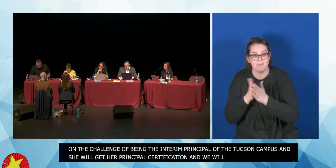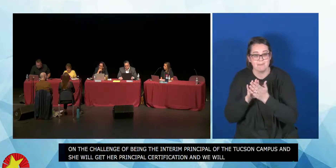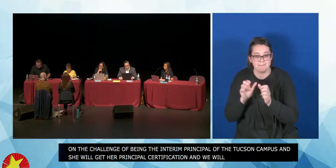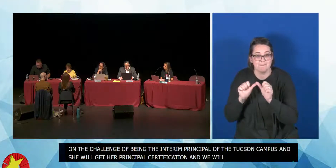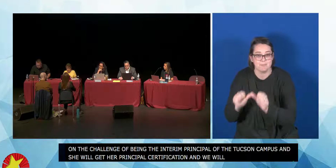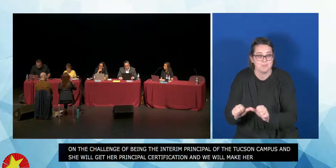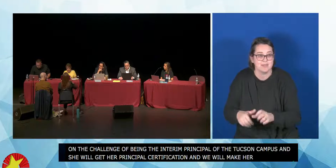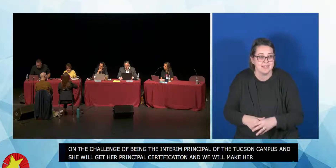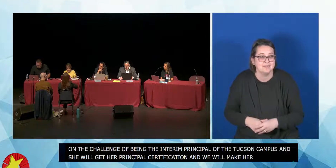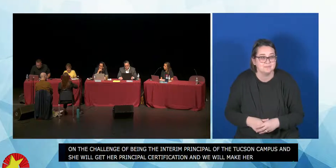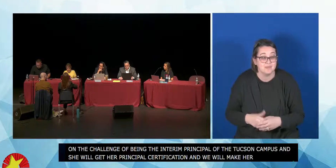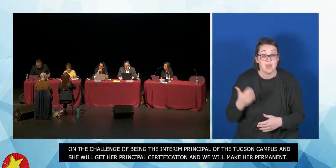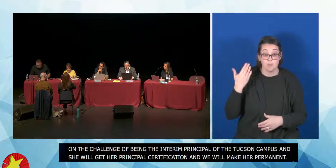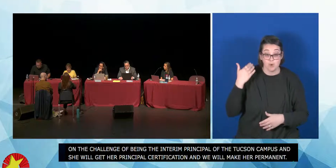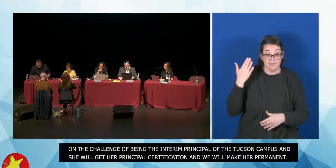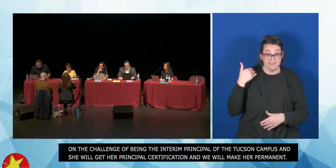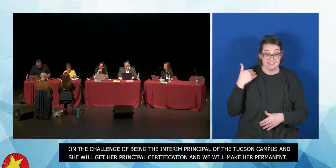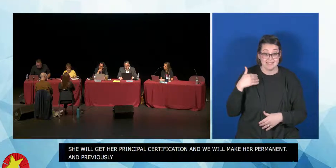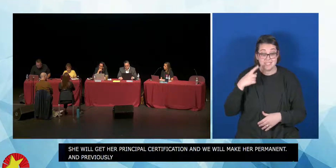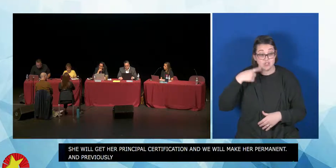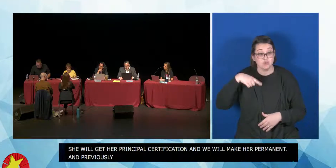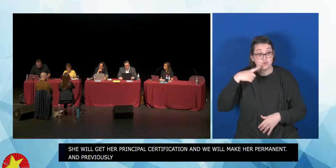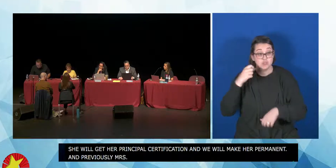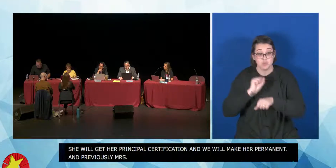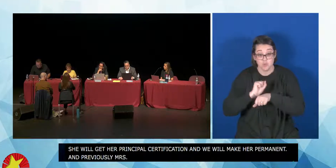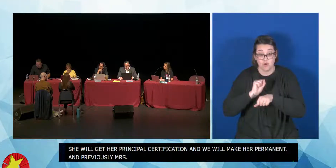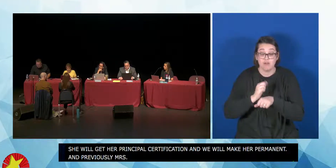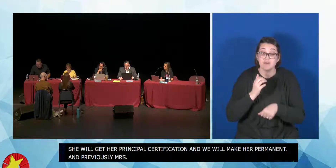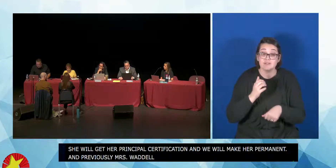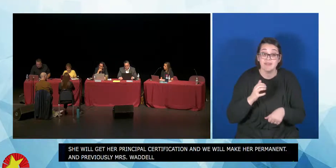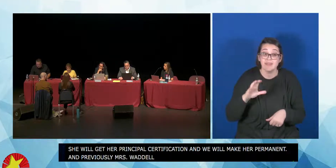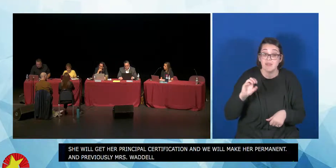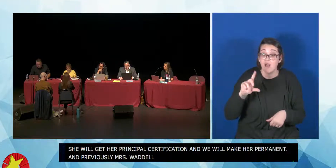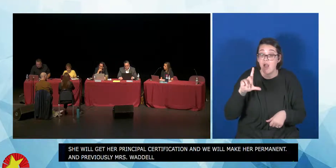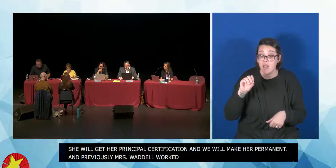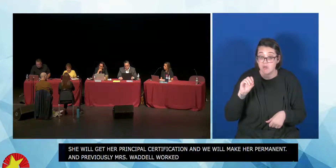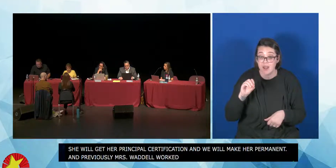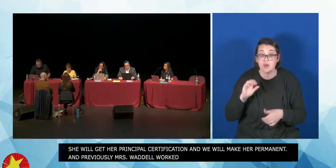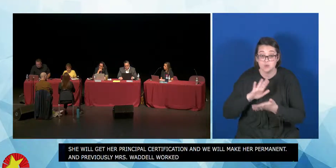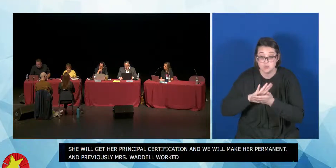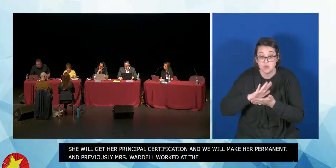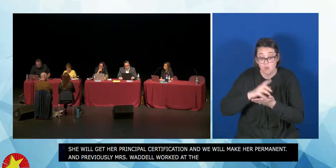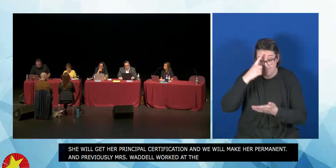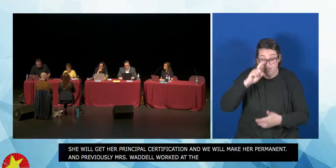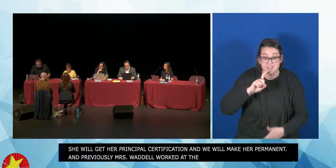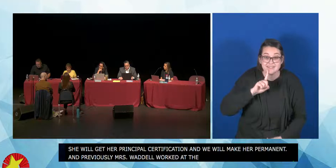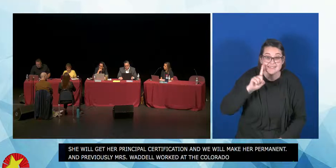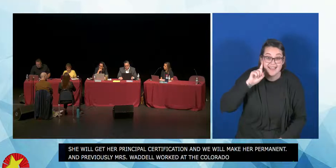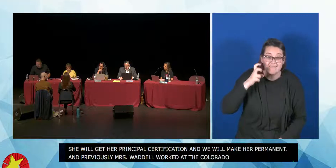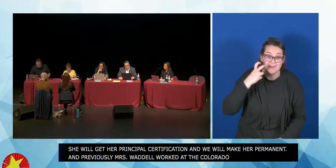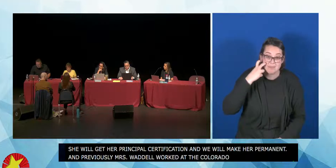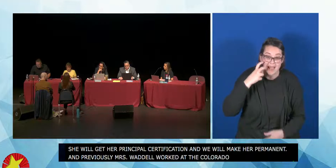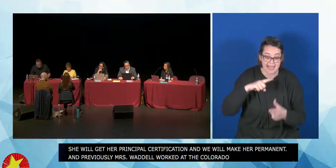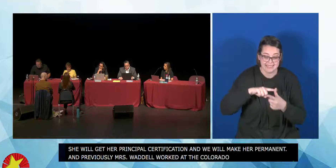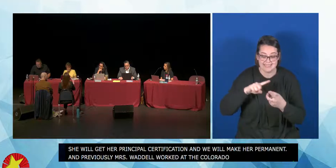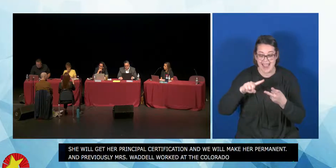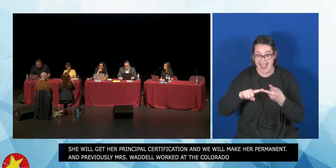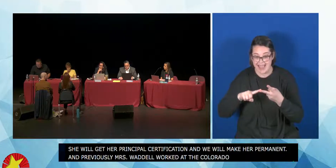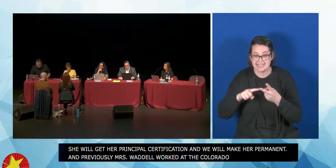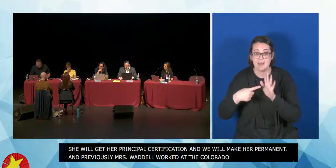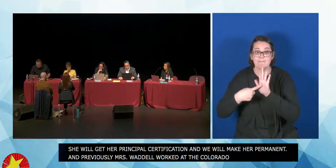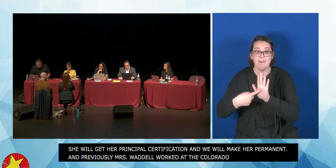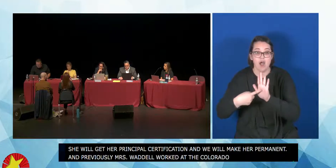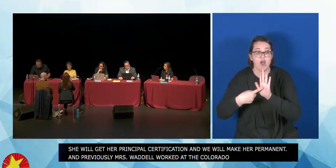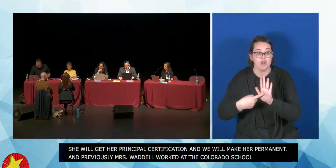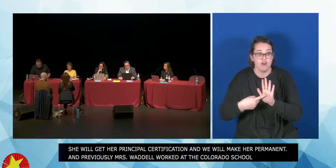Waddell worked at the Colorado School for the Deaf Blind, at the Model Secondary School